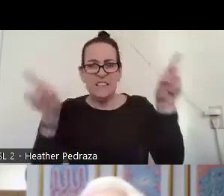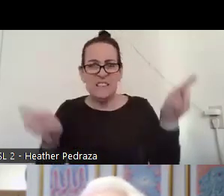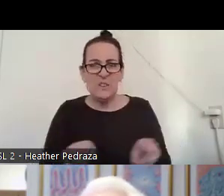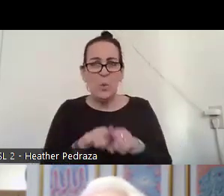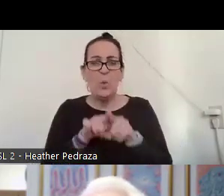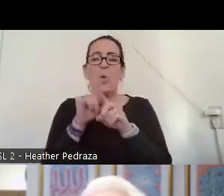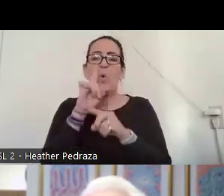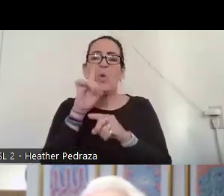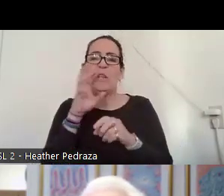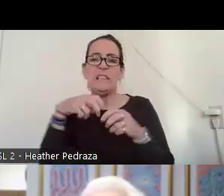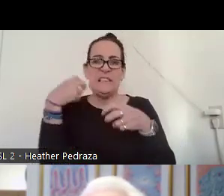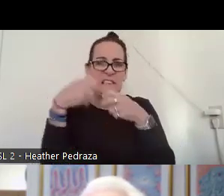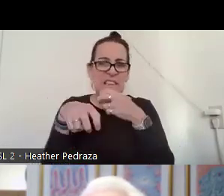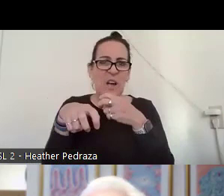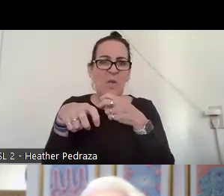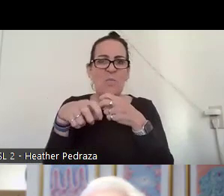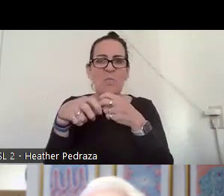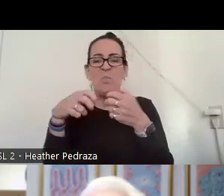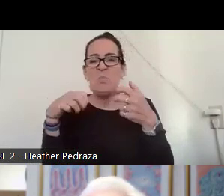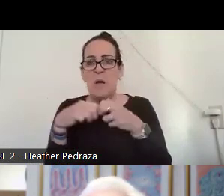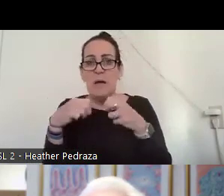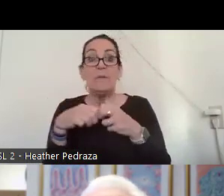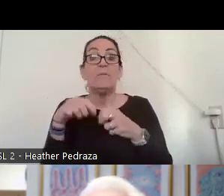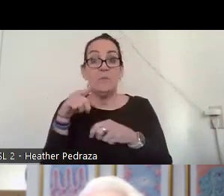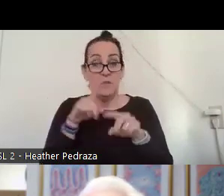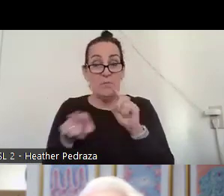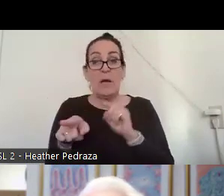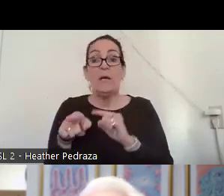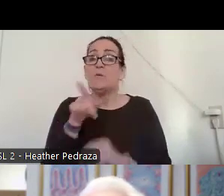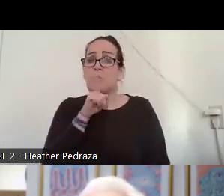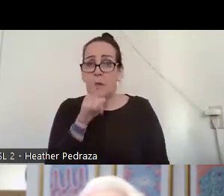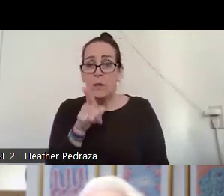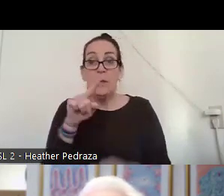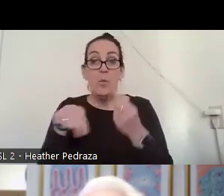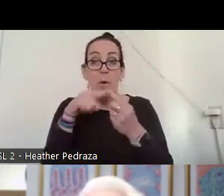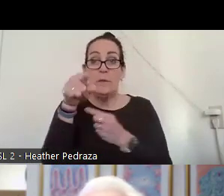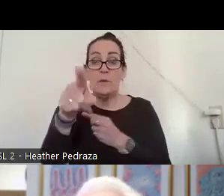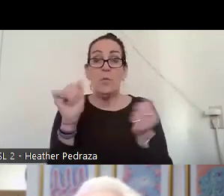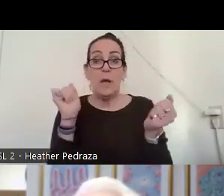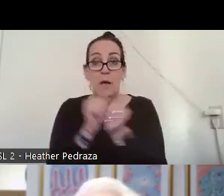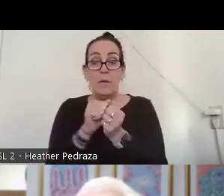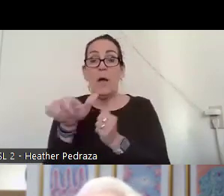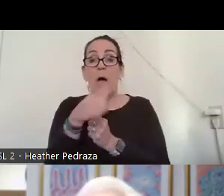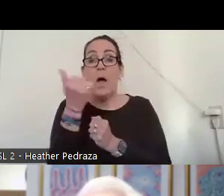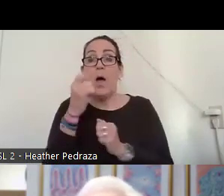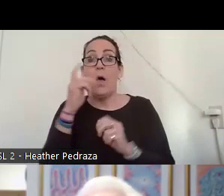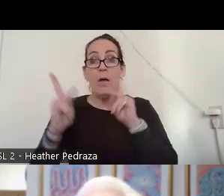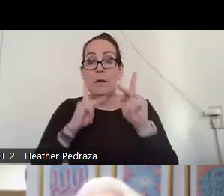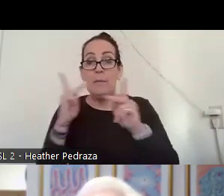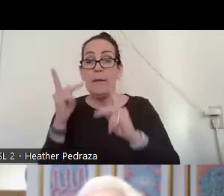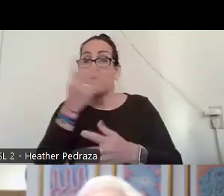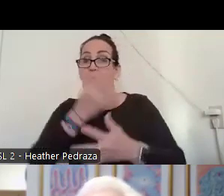does. It almost certainly is the case that when you're with other people, that interaction with those